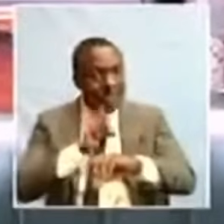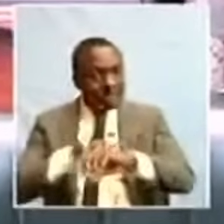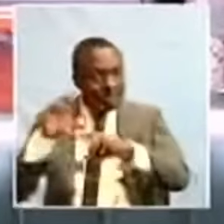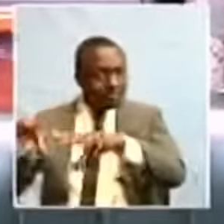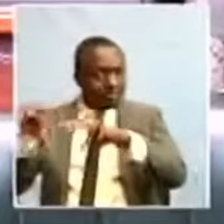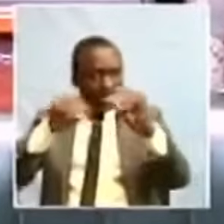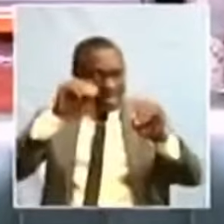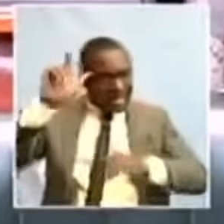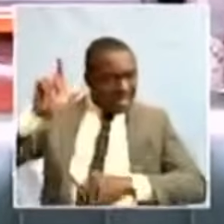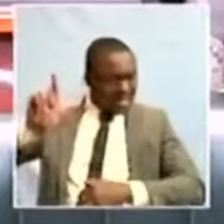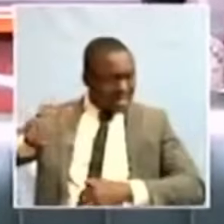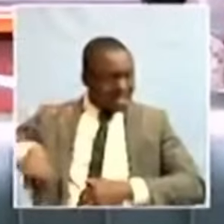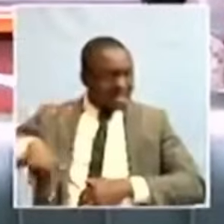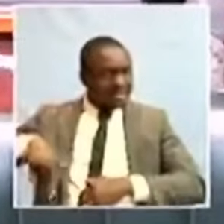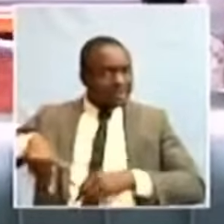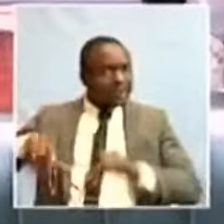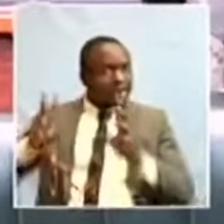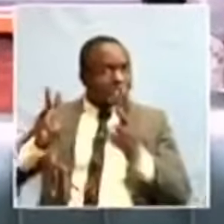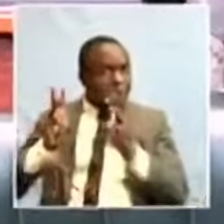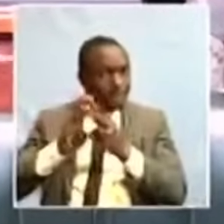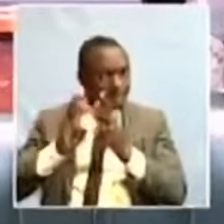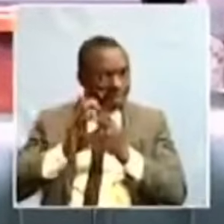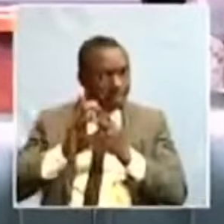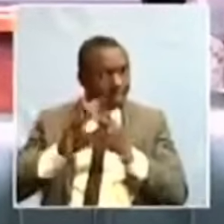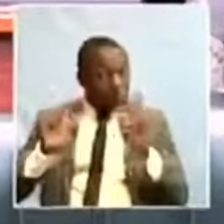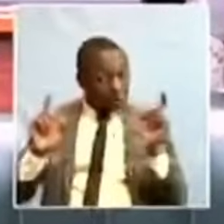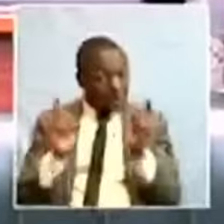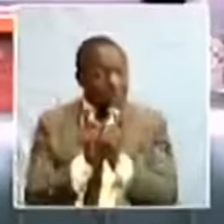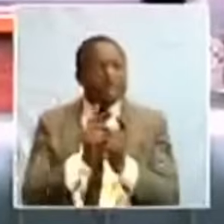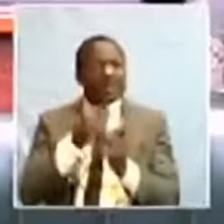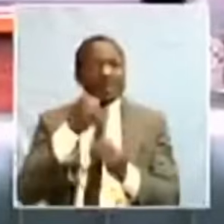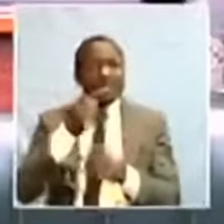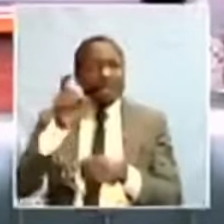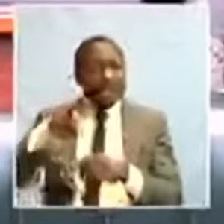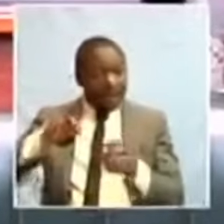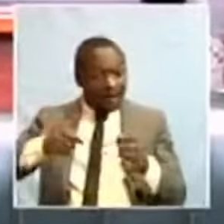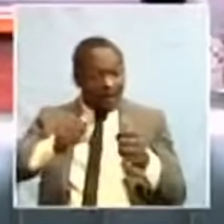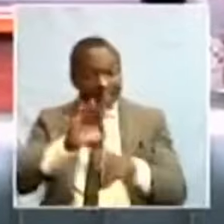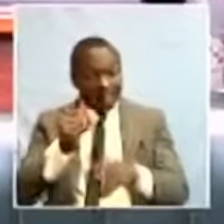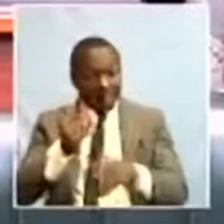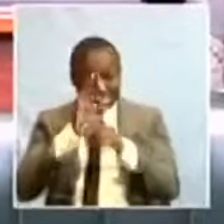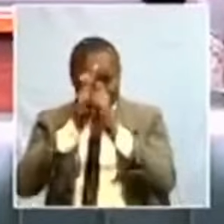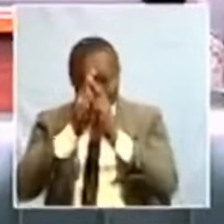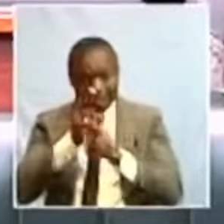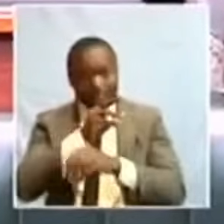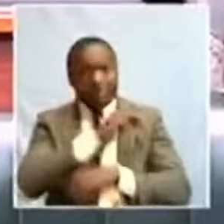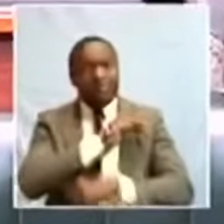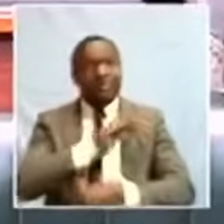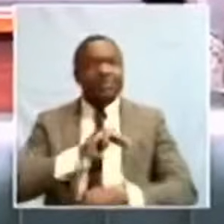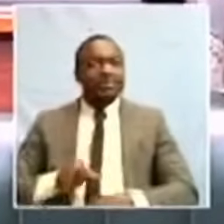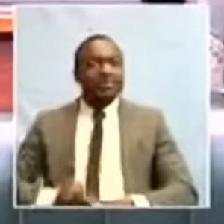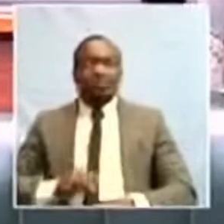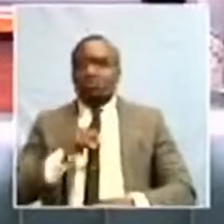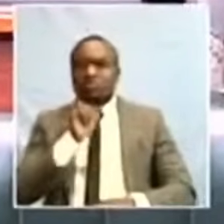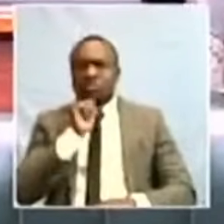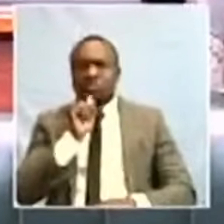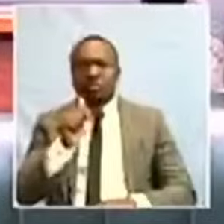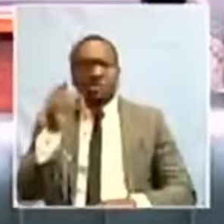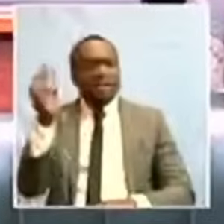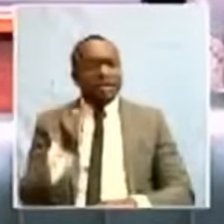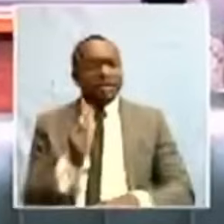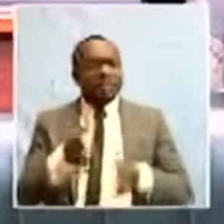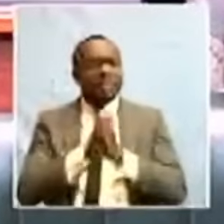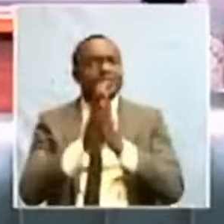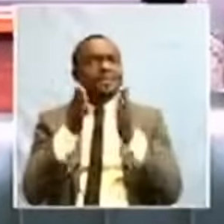the last meeting, we met and we said we need feedback from honorable members. You don't have to even come and